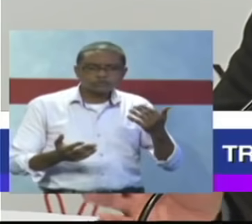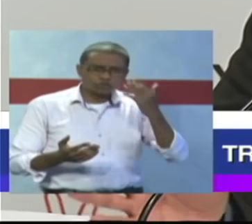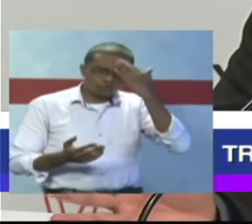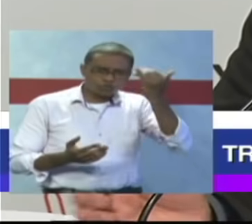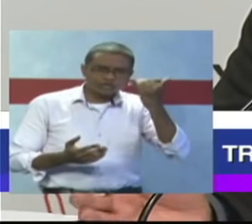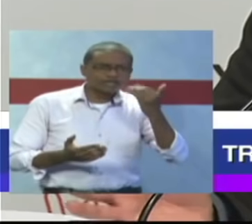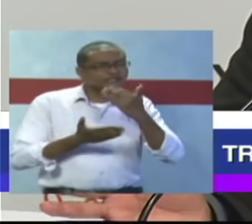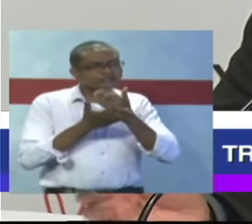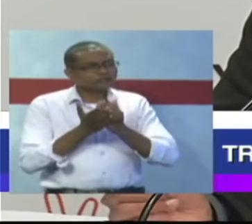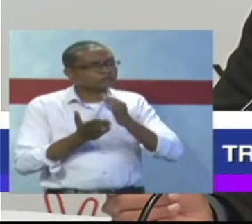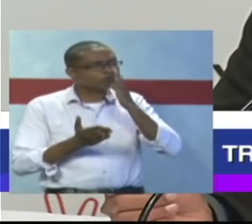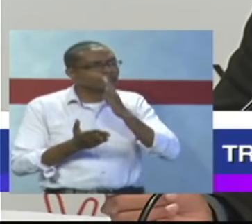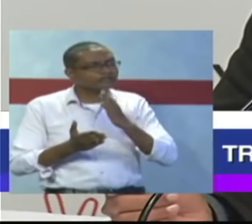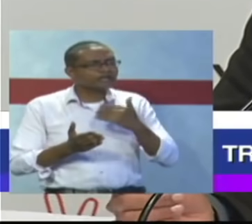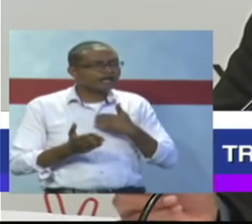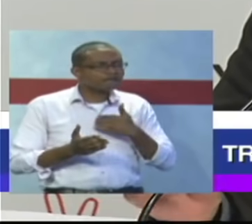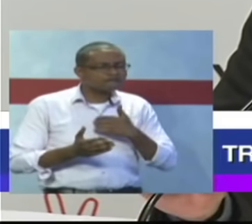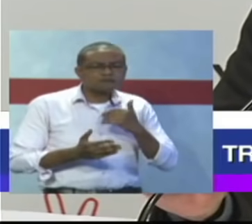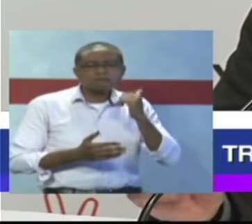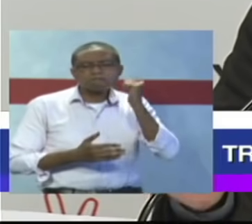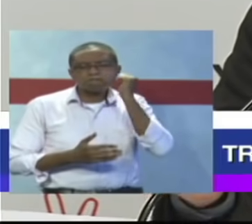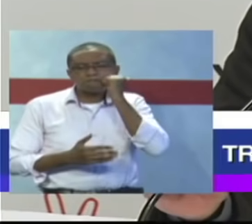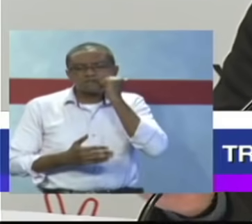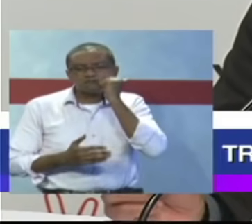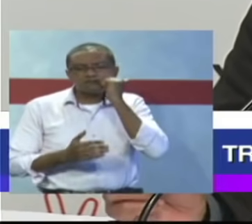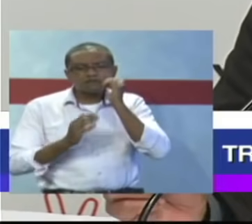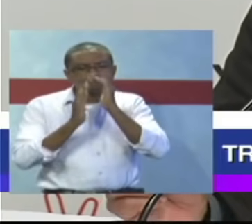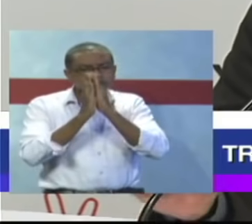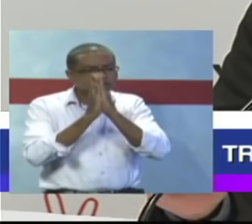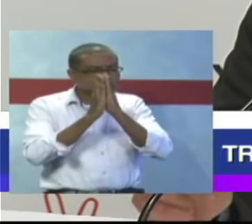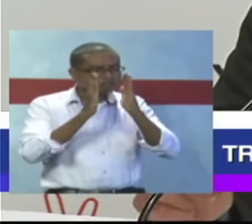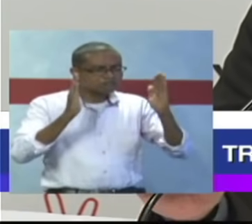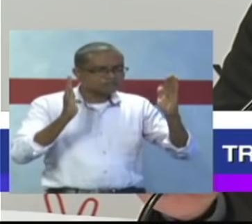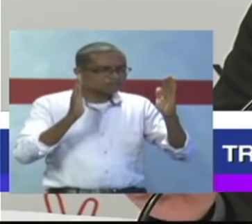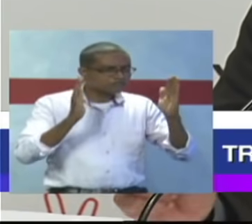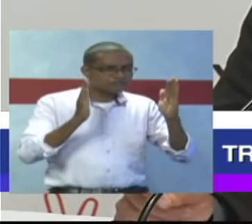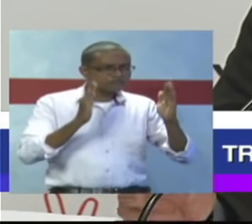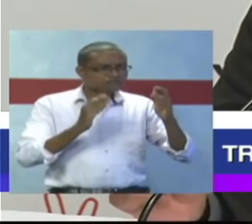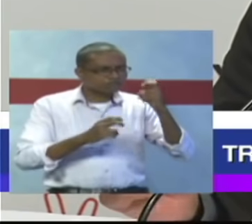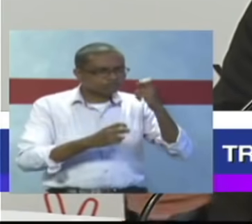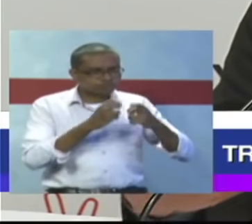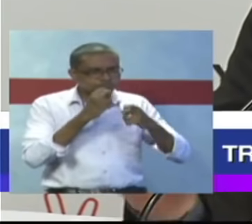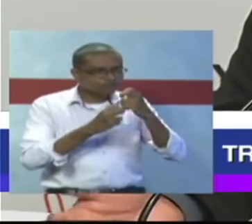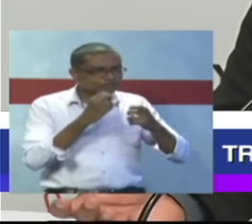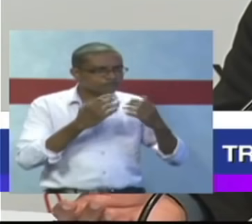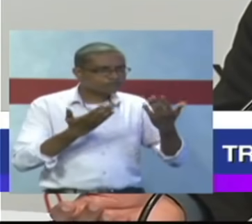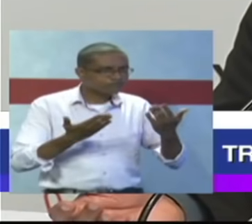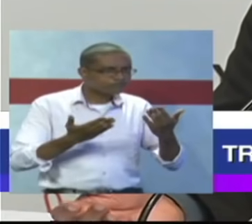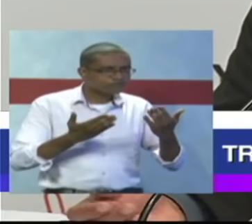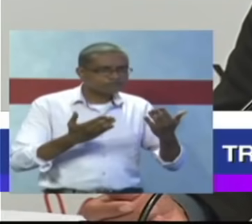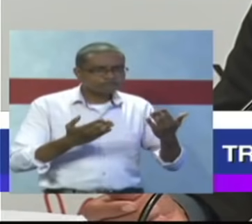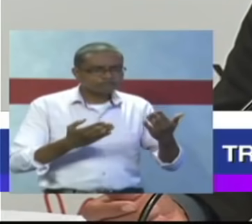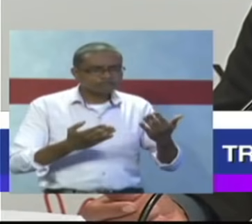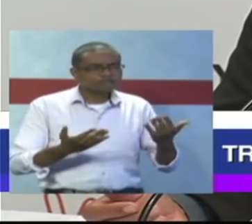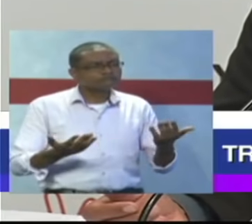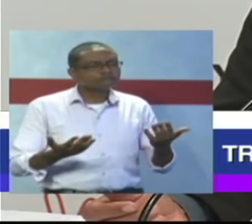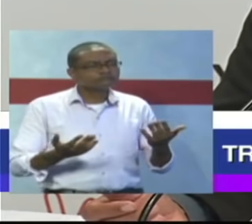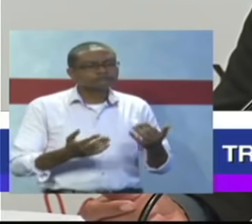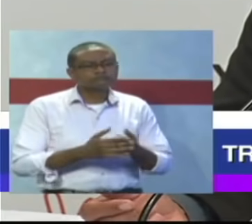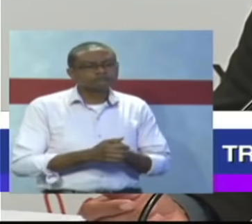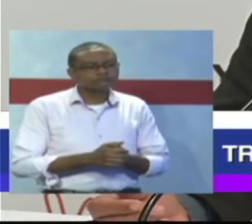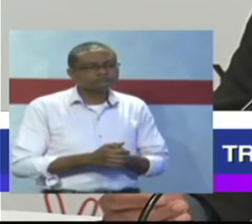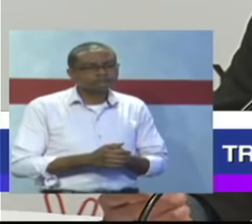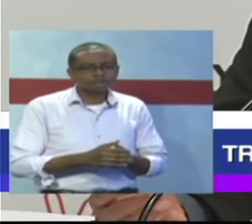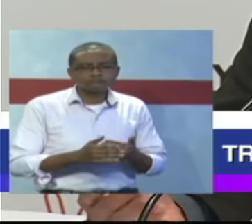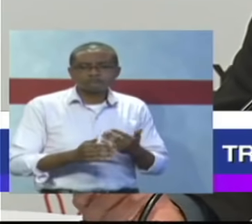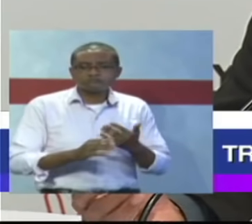it's not just Trinidad and Tobago with our limitations. The true incidence of menstrual disturbances in the background